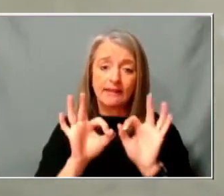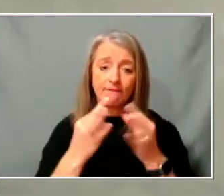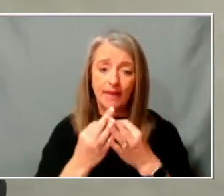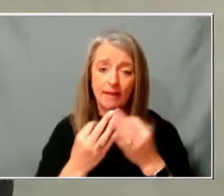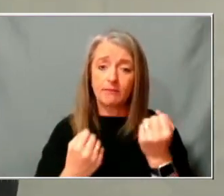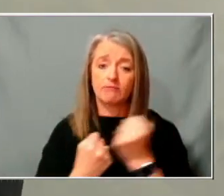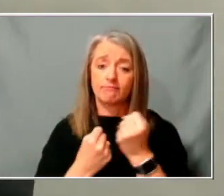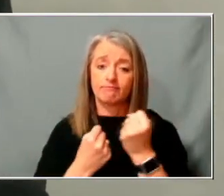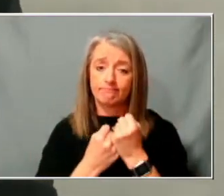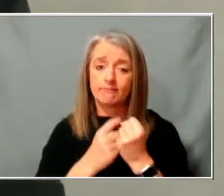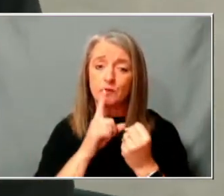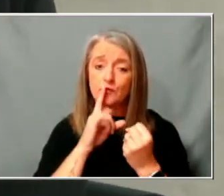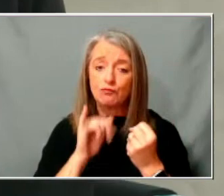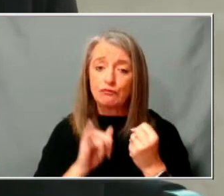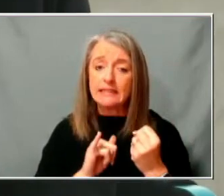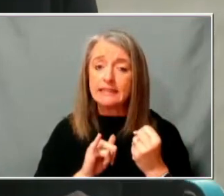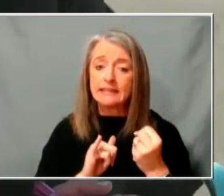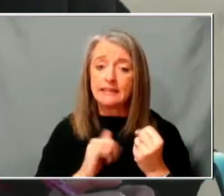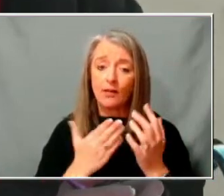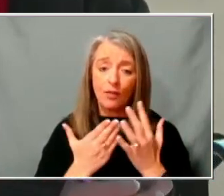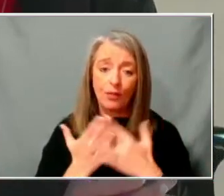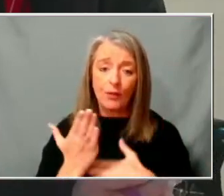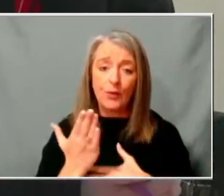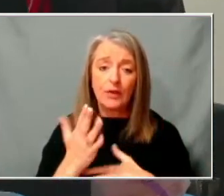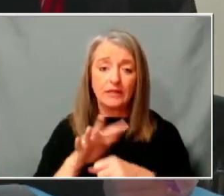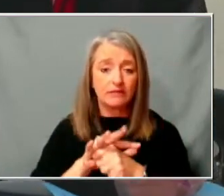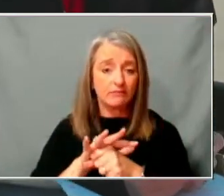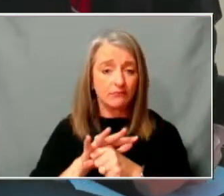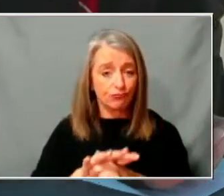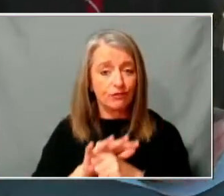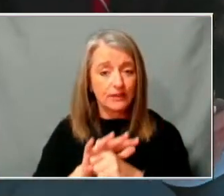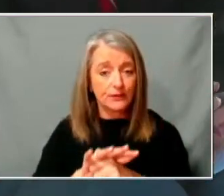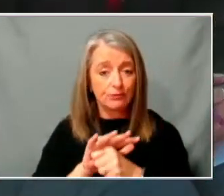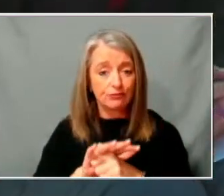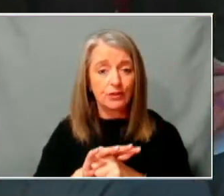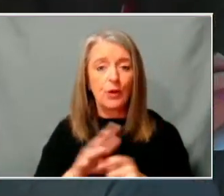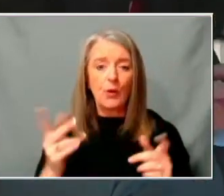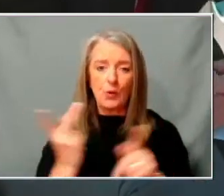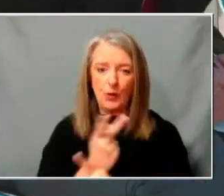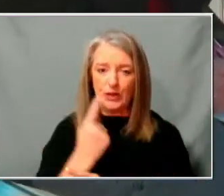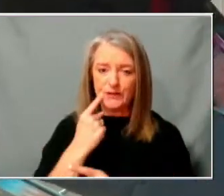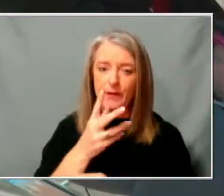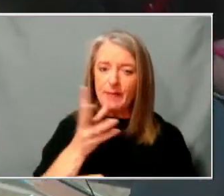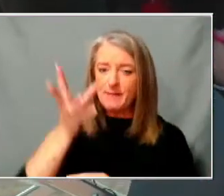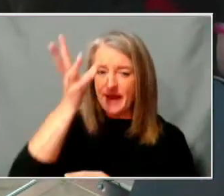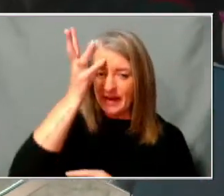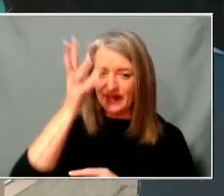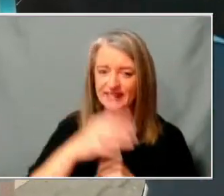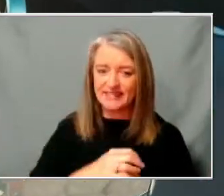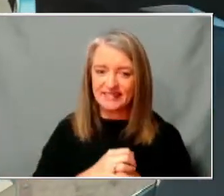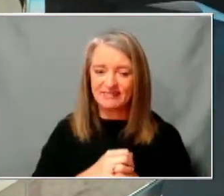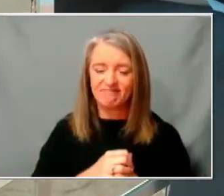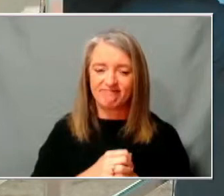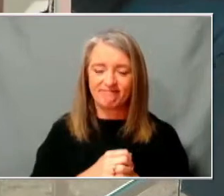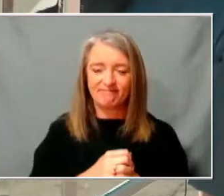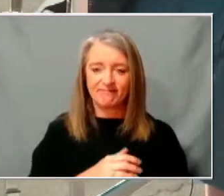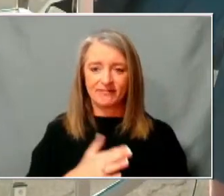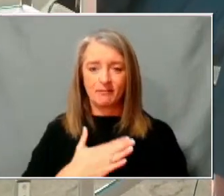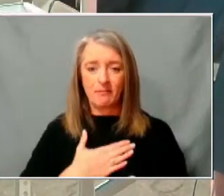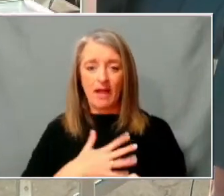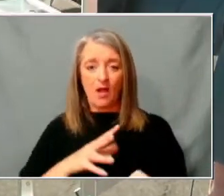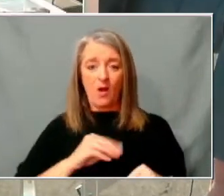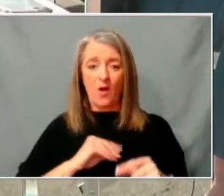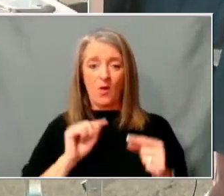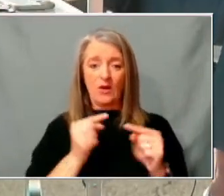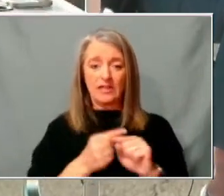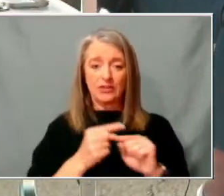and it's just I've been through it. It's just as stressful as probably worse as a parent. I dealt. Oh yeah, my own injuries. Oh, you deal with them.